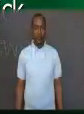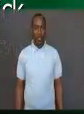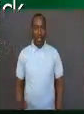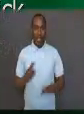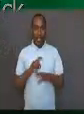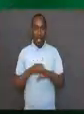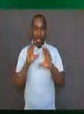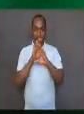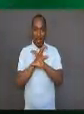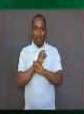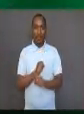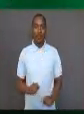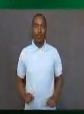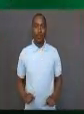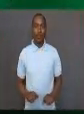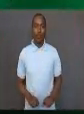Time's up.